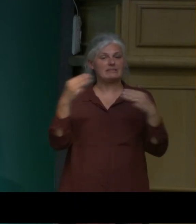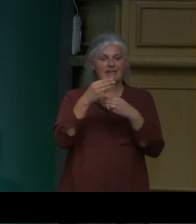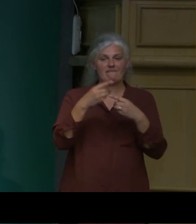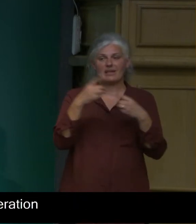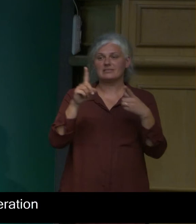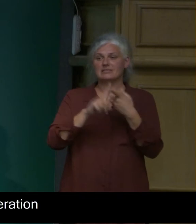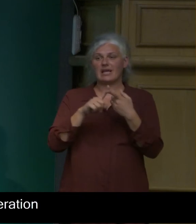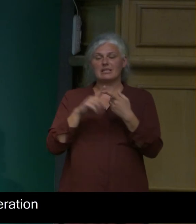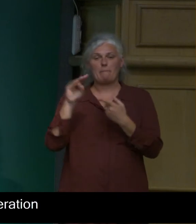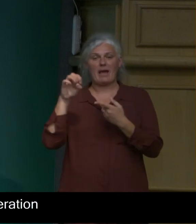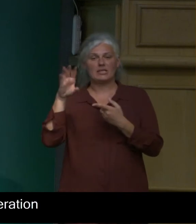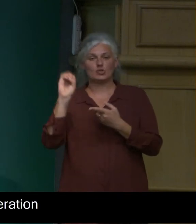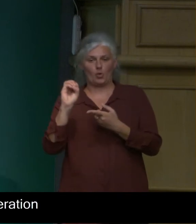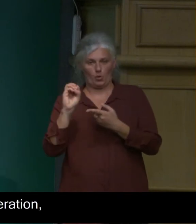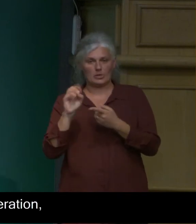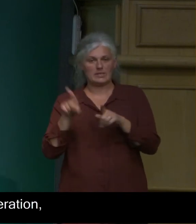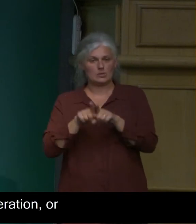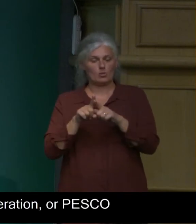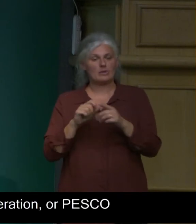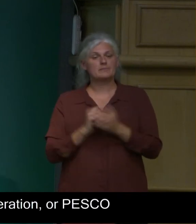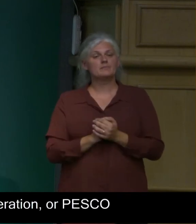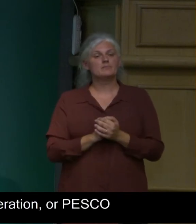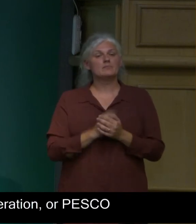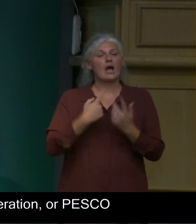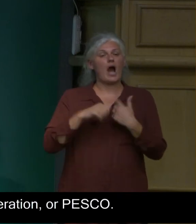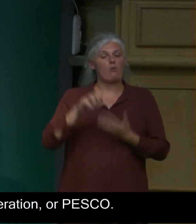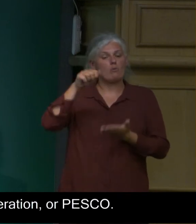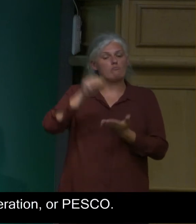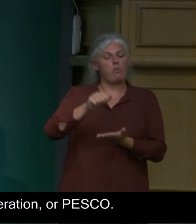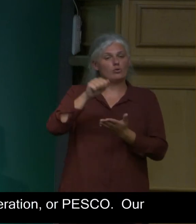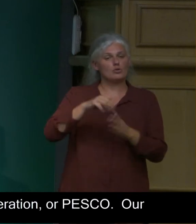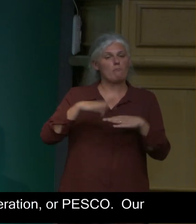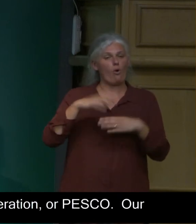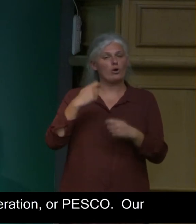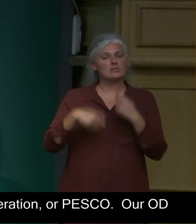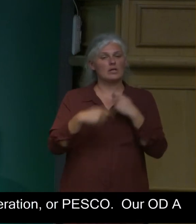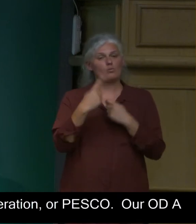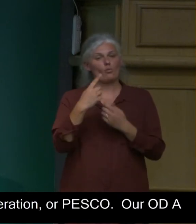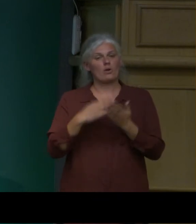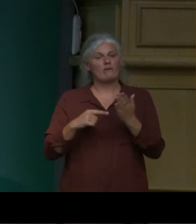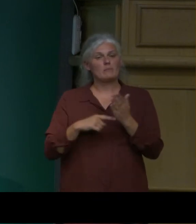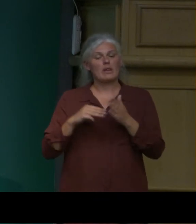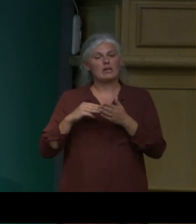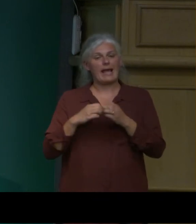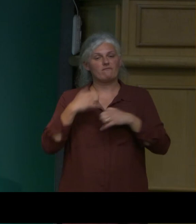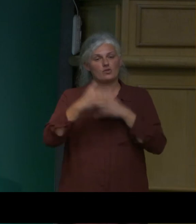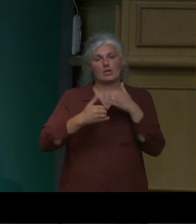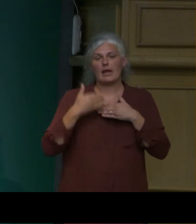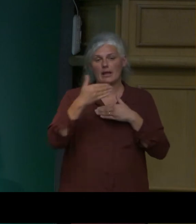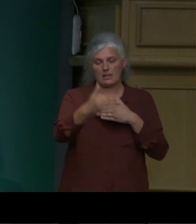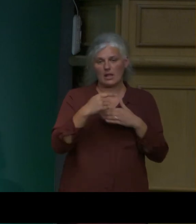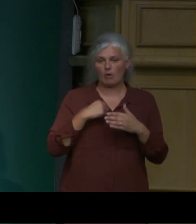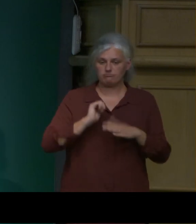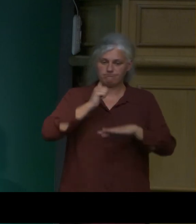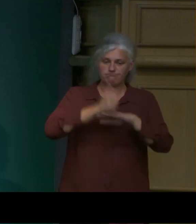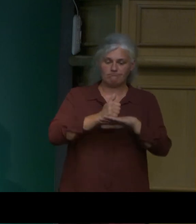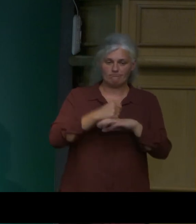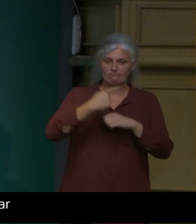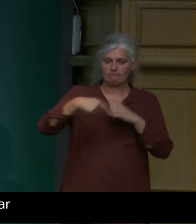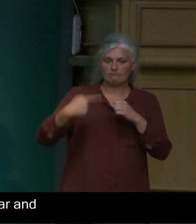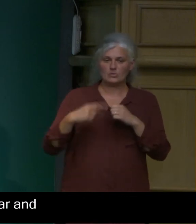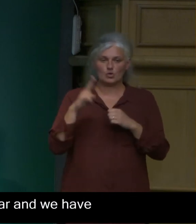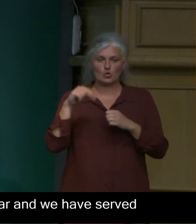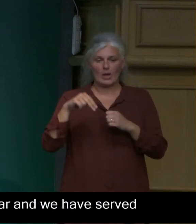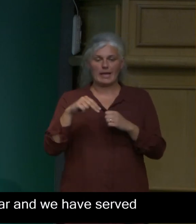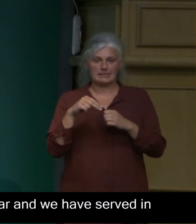or Pesco our Oda budget is now more than a billion euros a year and we've served in countless U.N